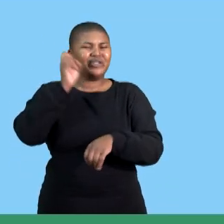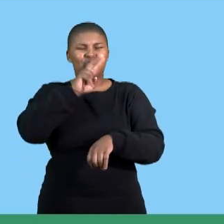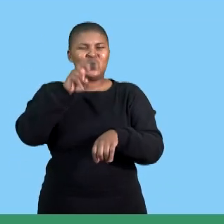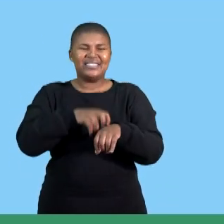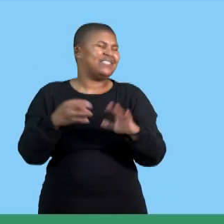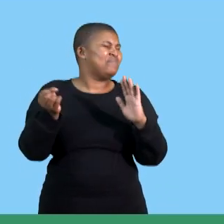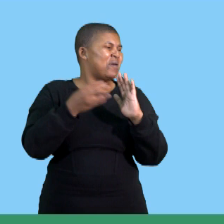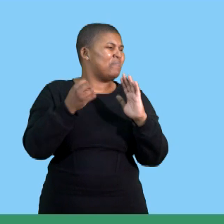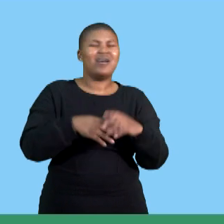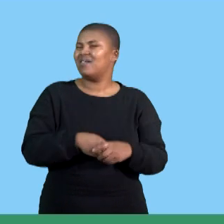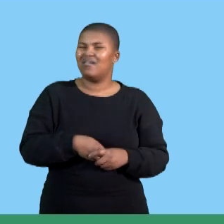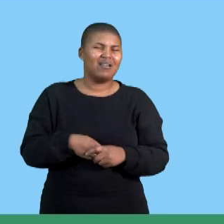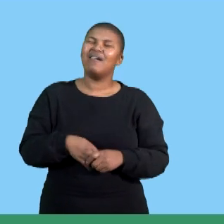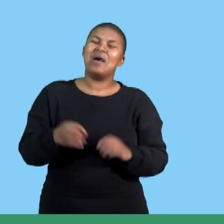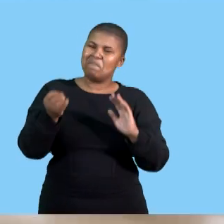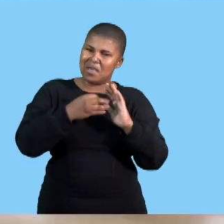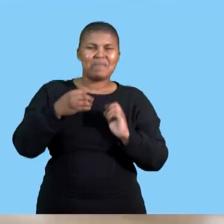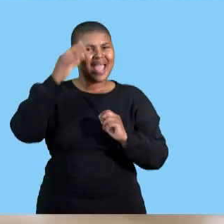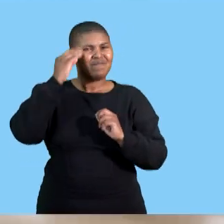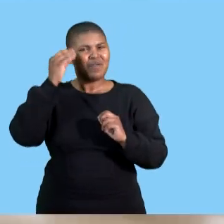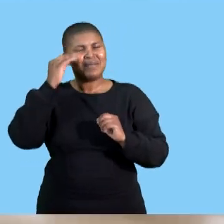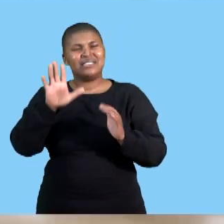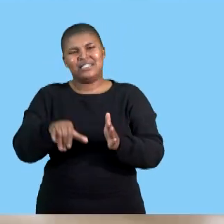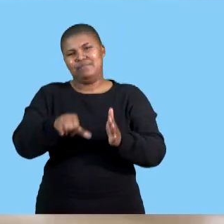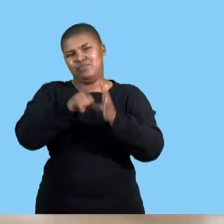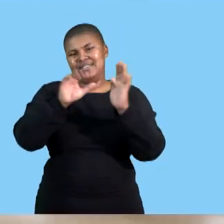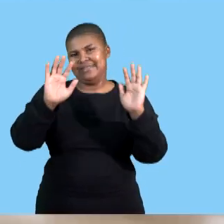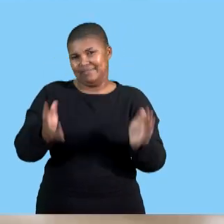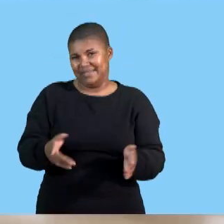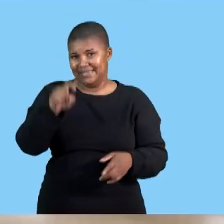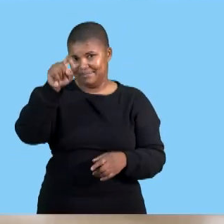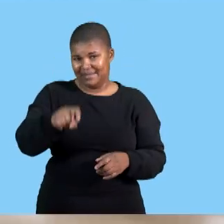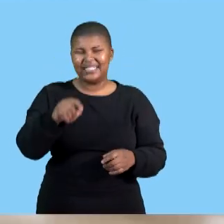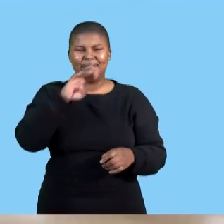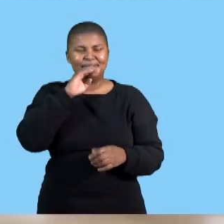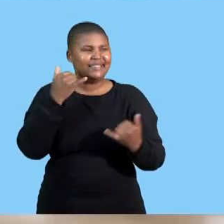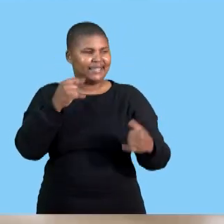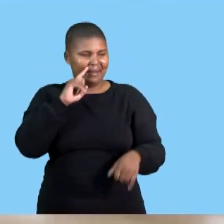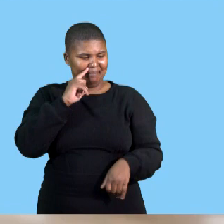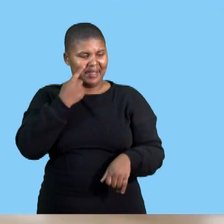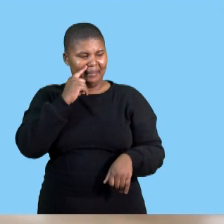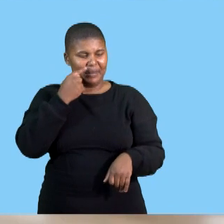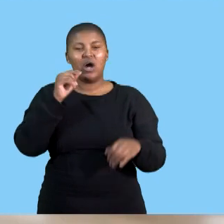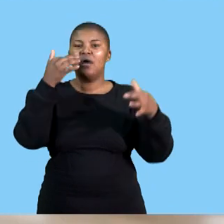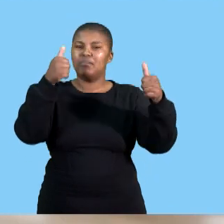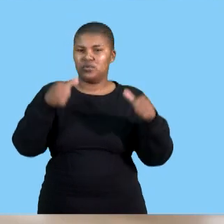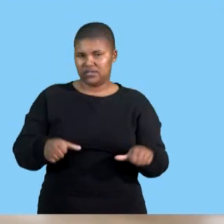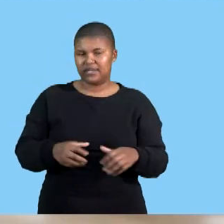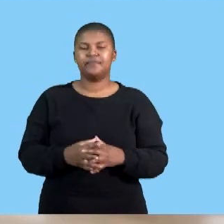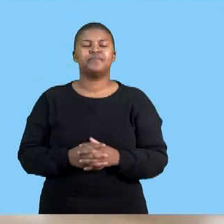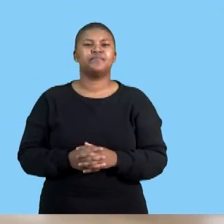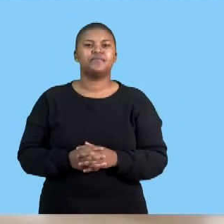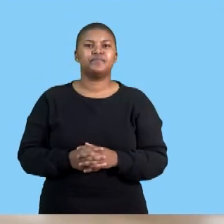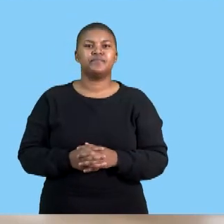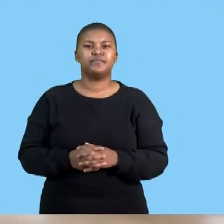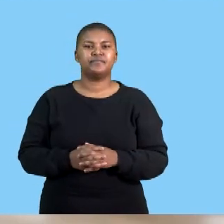unnecessary information. So you need to make sure that your poster does not contain unnecessary information, which is going to cause boredom to the reader if